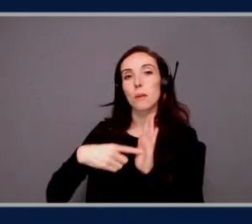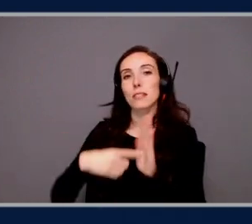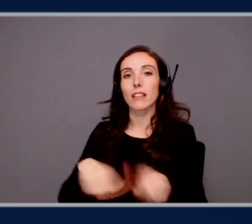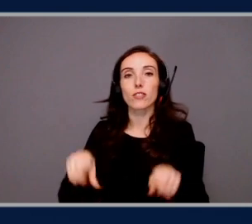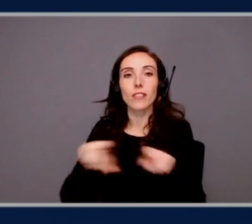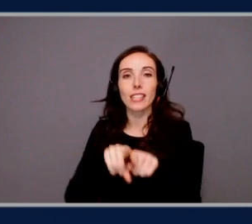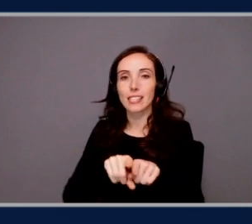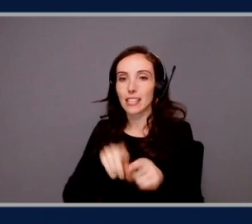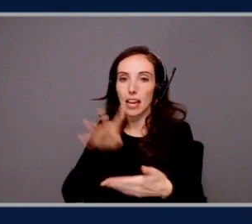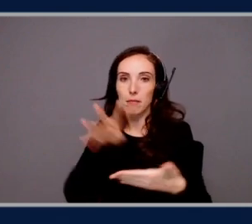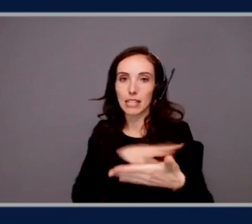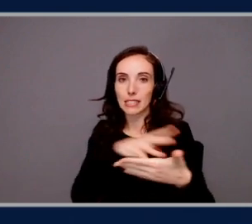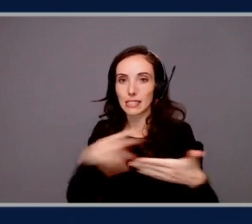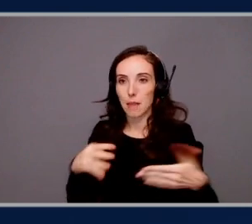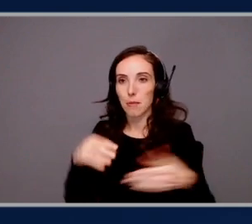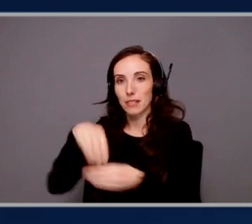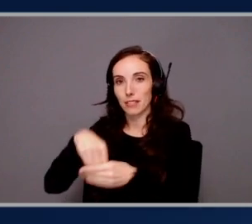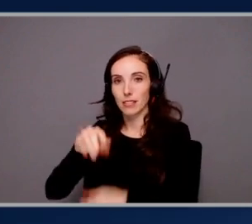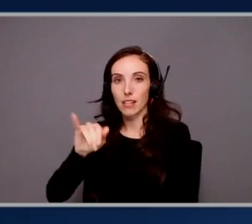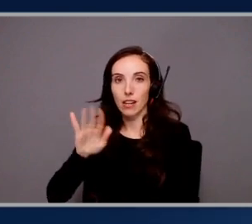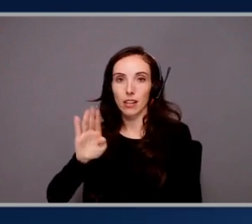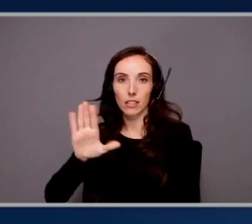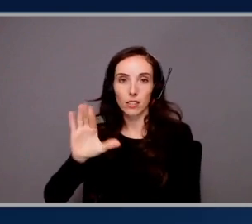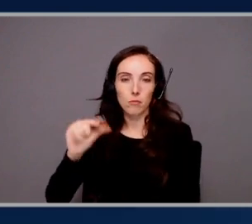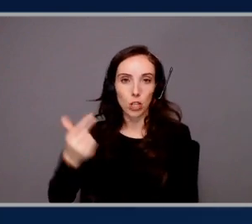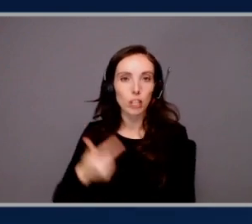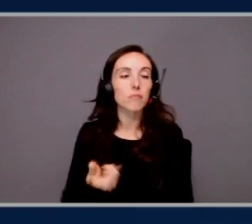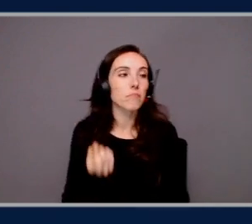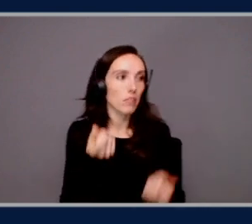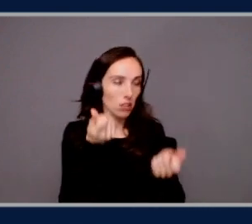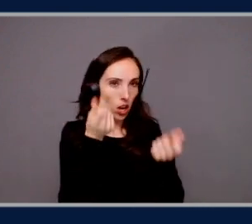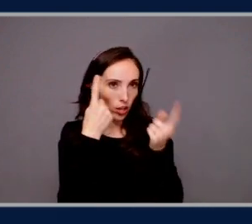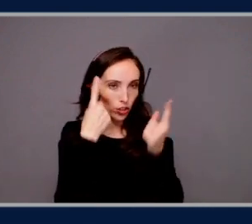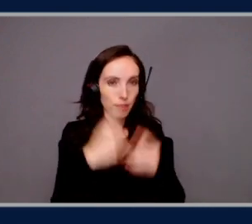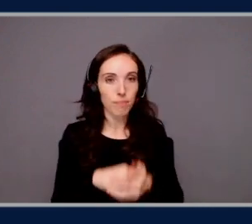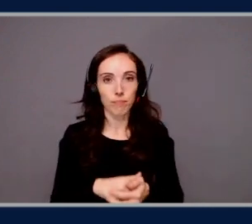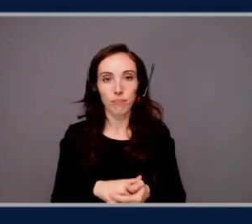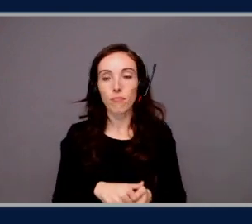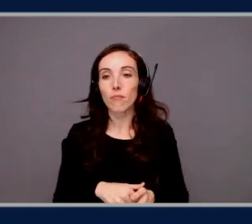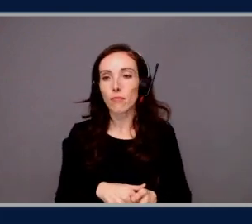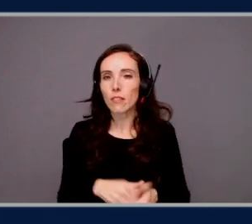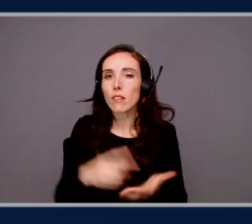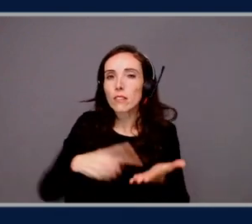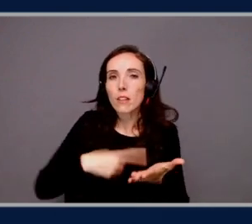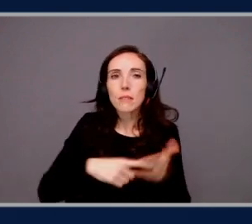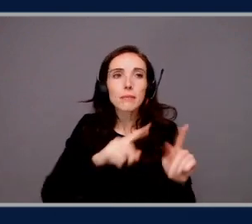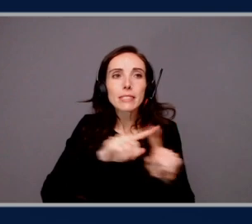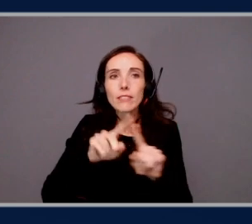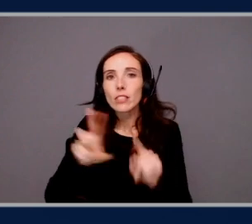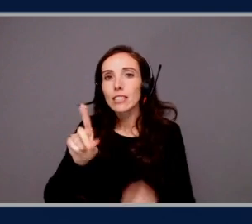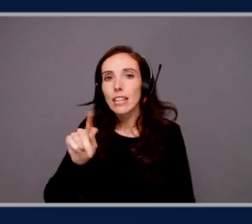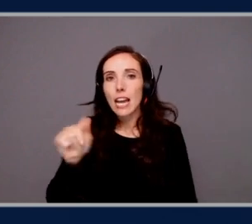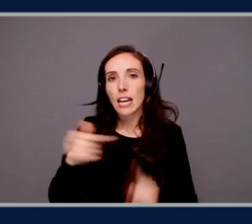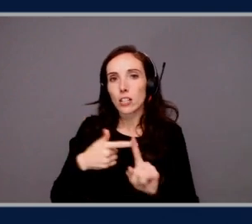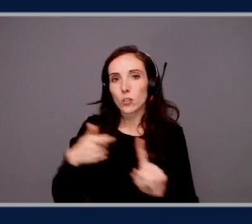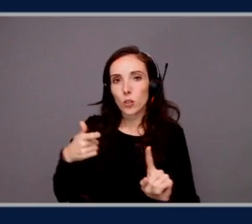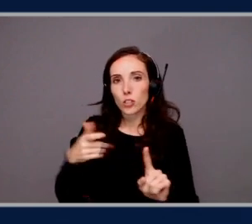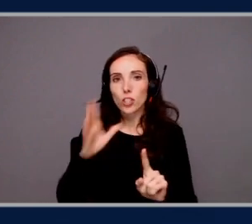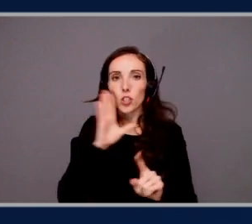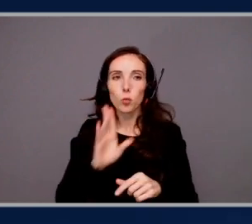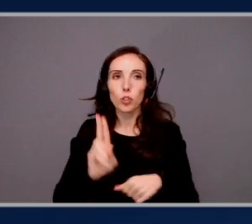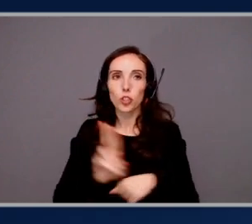Gotcha. Yeah. So I know with different data sources, sometimes you use different search engines or